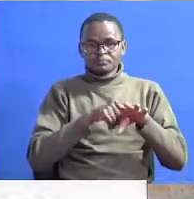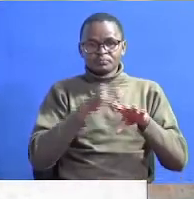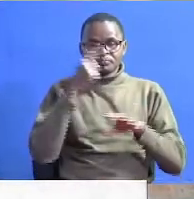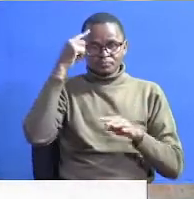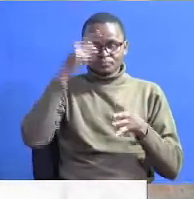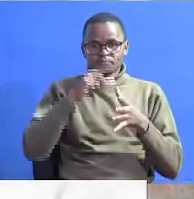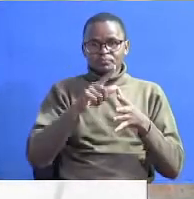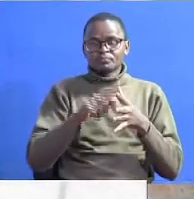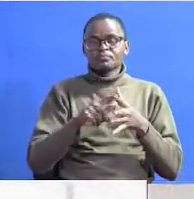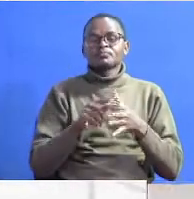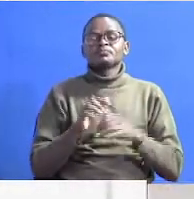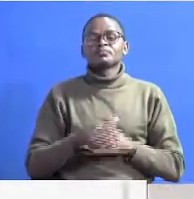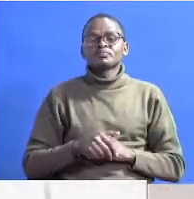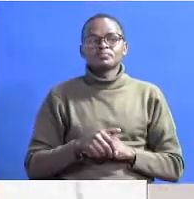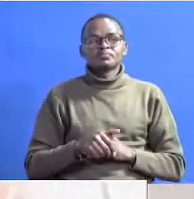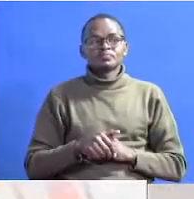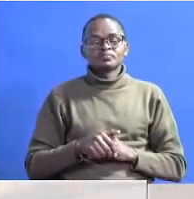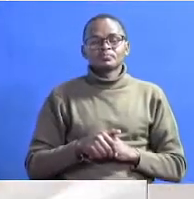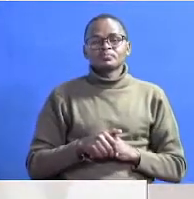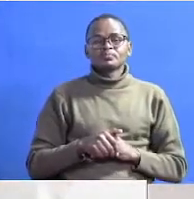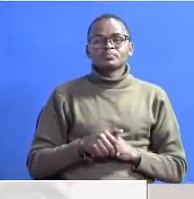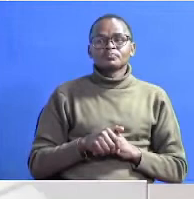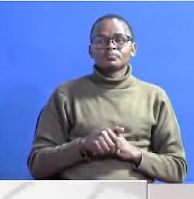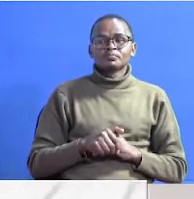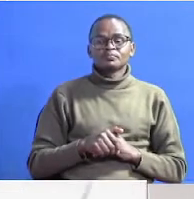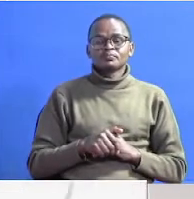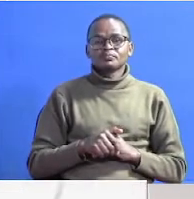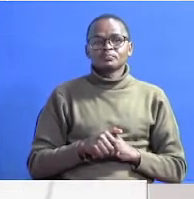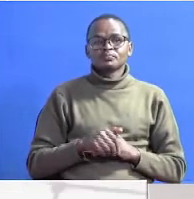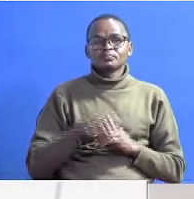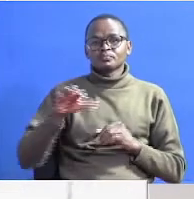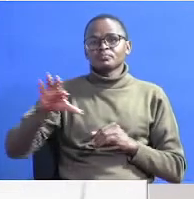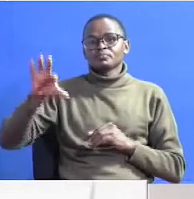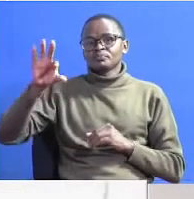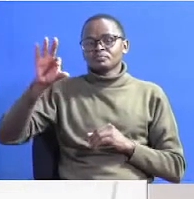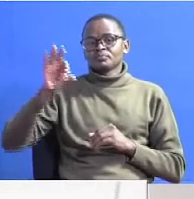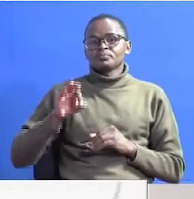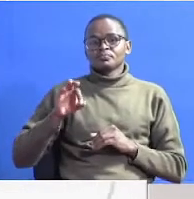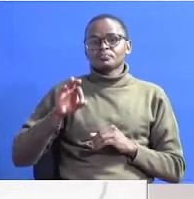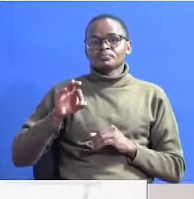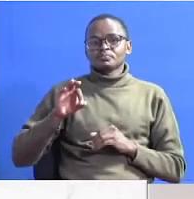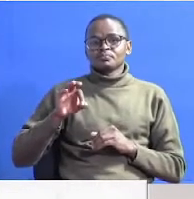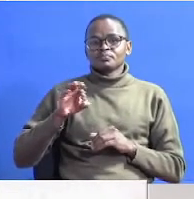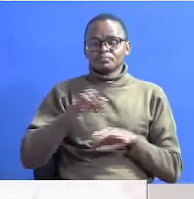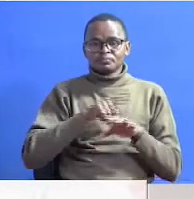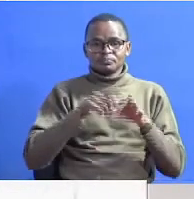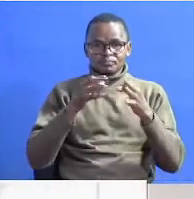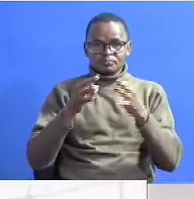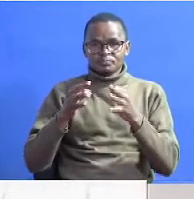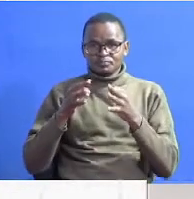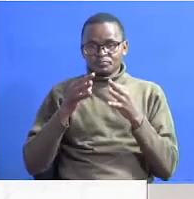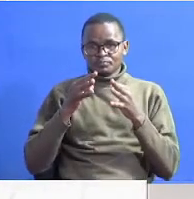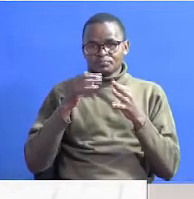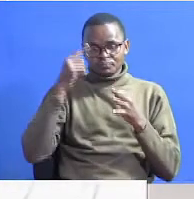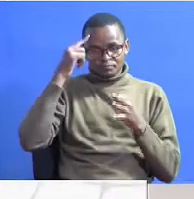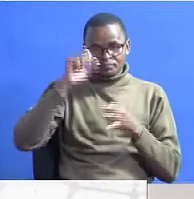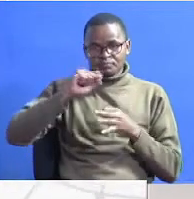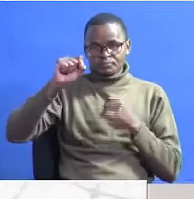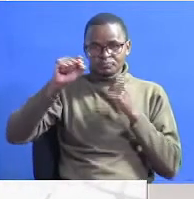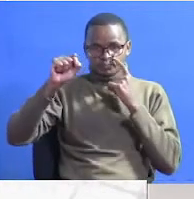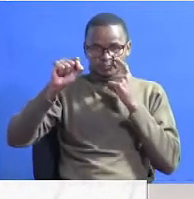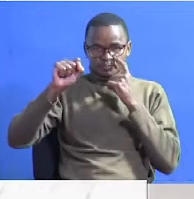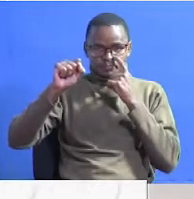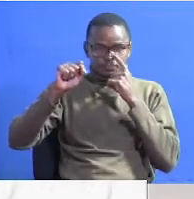Yes. All right. Kosgei, I don't know what will be your take on the issue of accountability of the politicians,